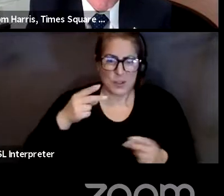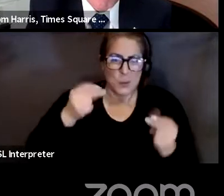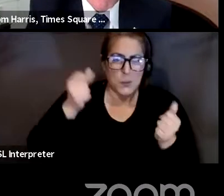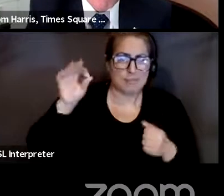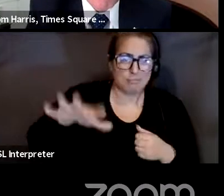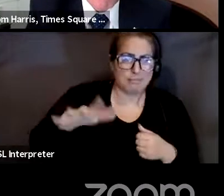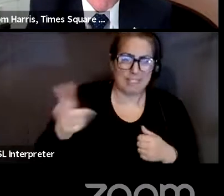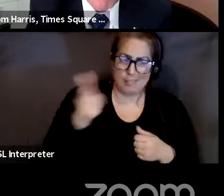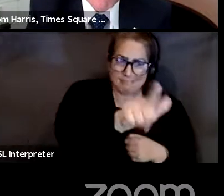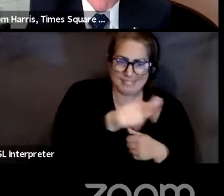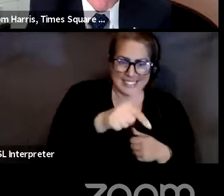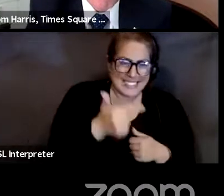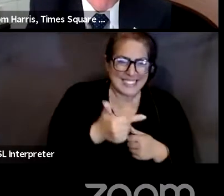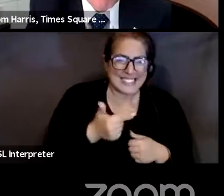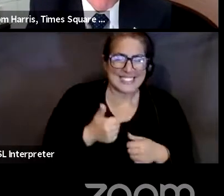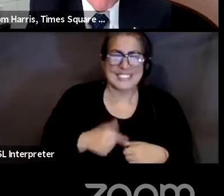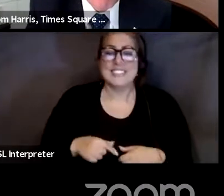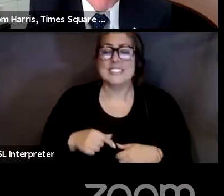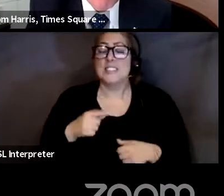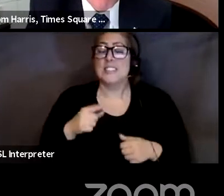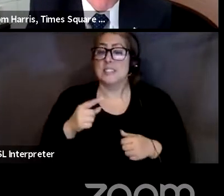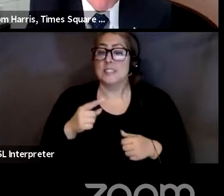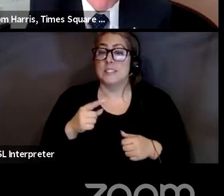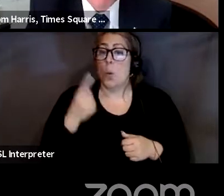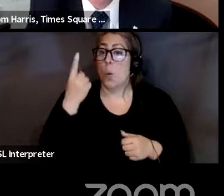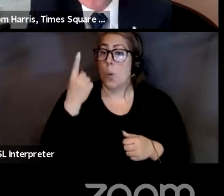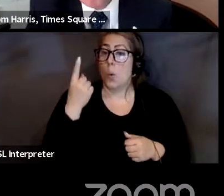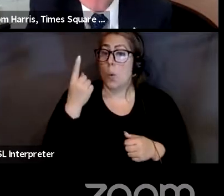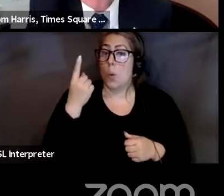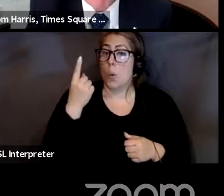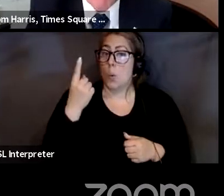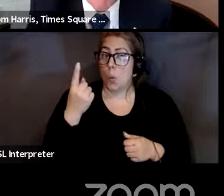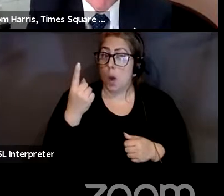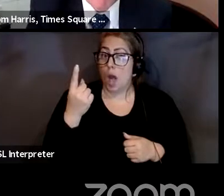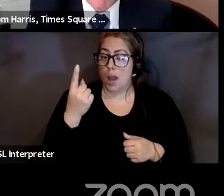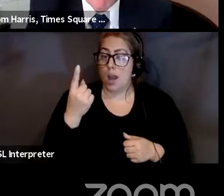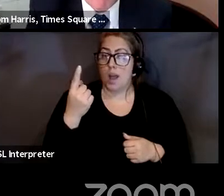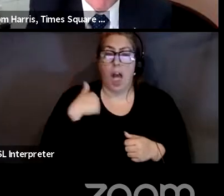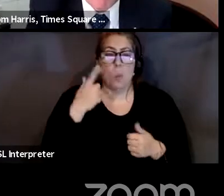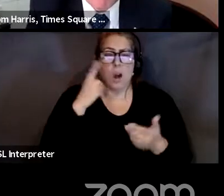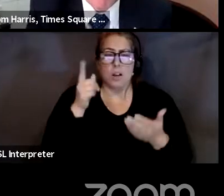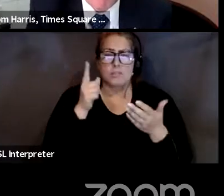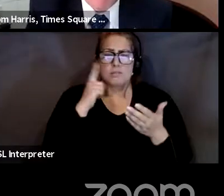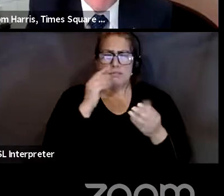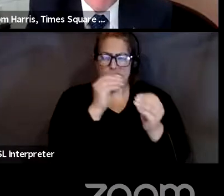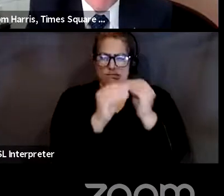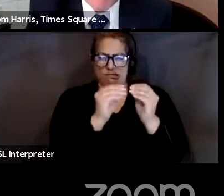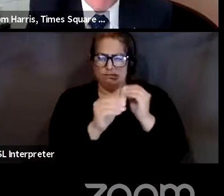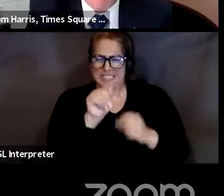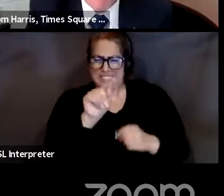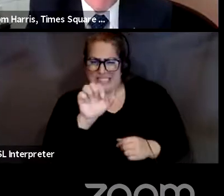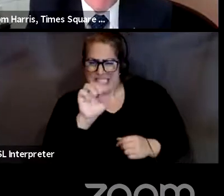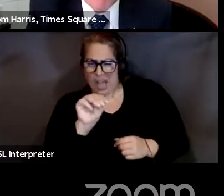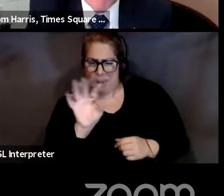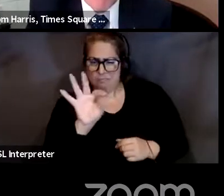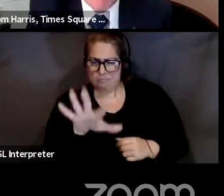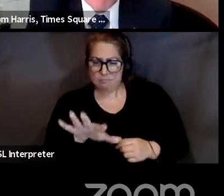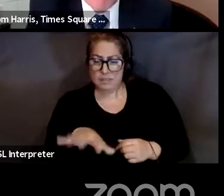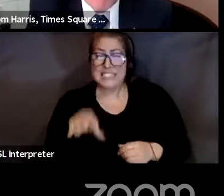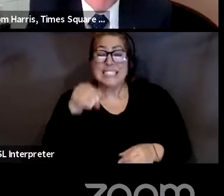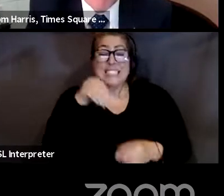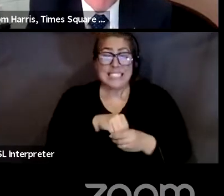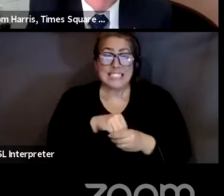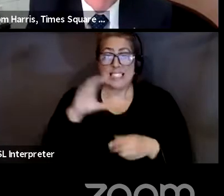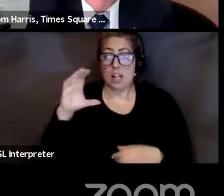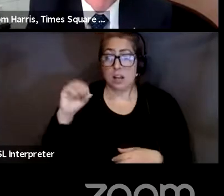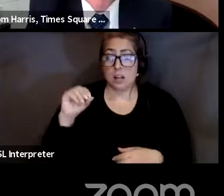send it to you. One, I wanted to correct Tom real quickly. In the congregate shelters, other